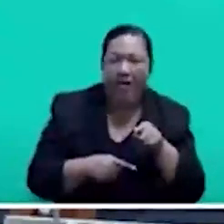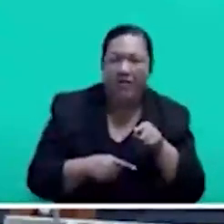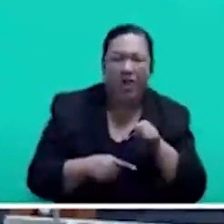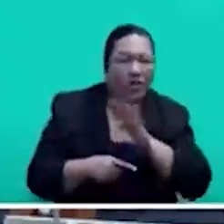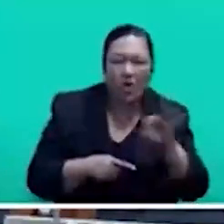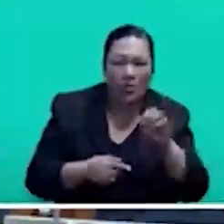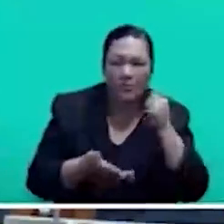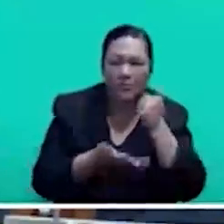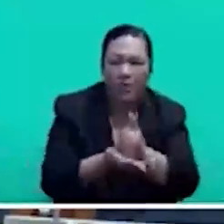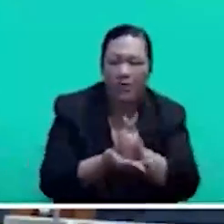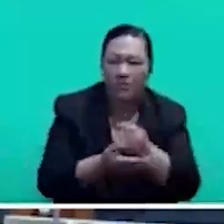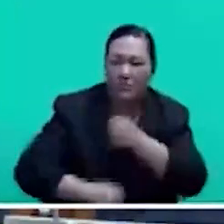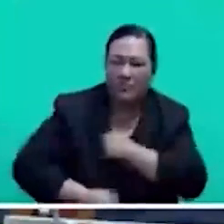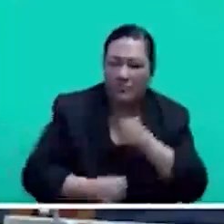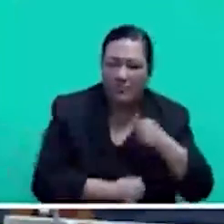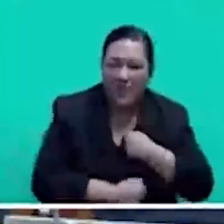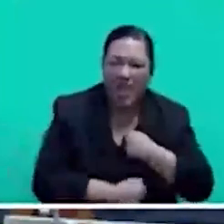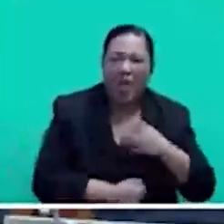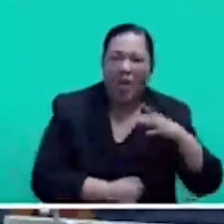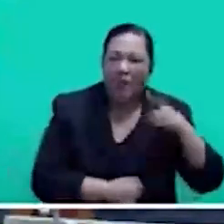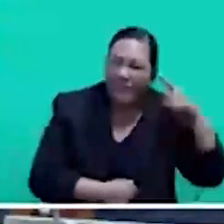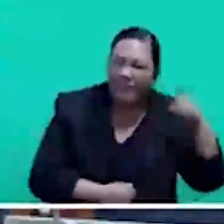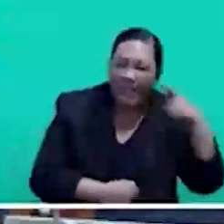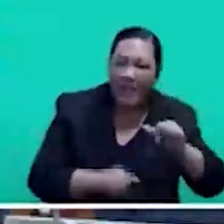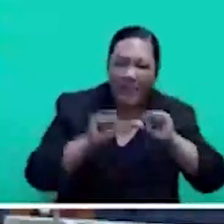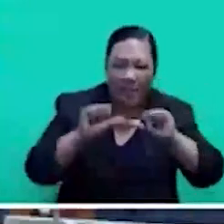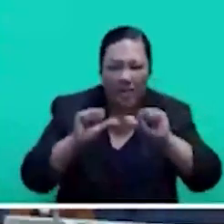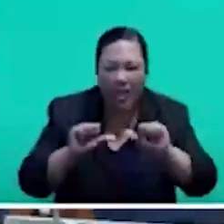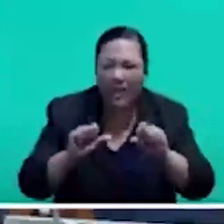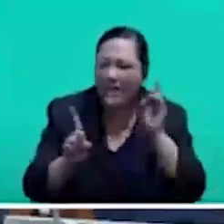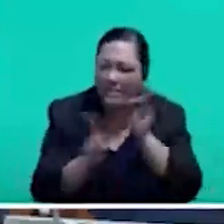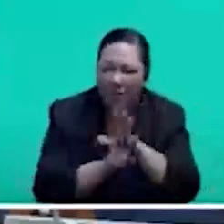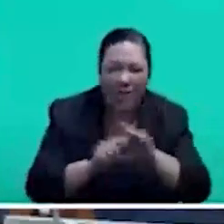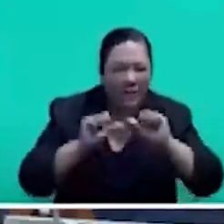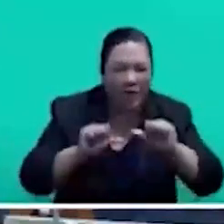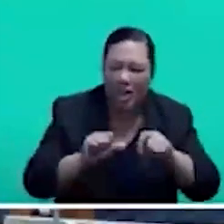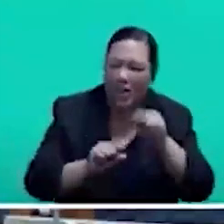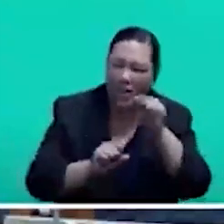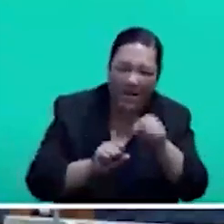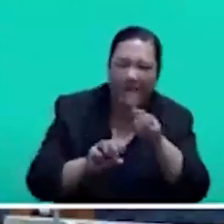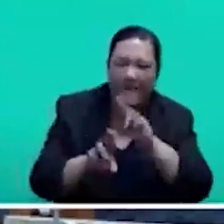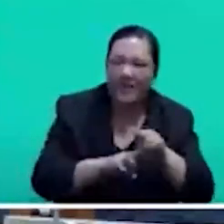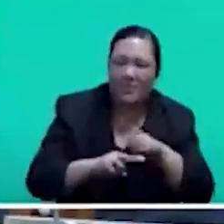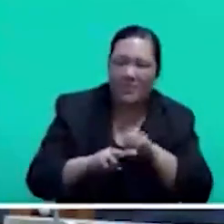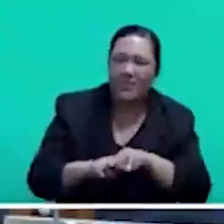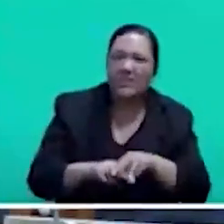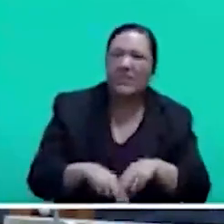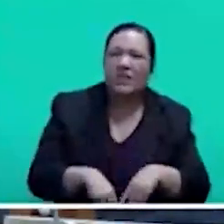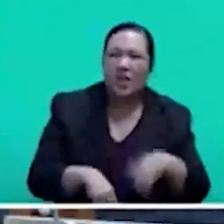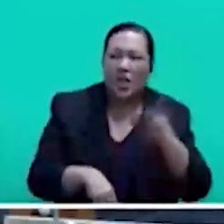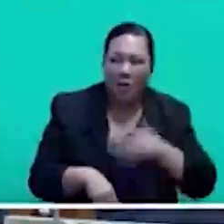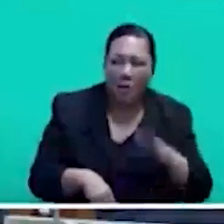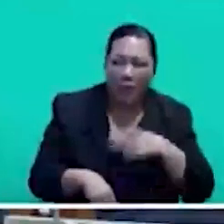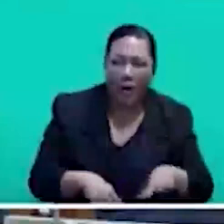respect. They continually incite and propagate for the RFMF to take power, essentially to remove the